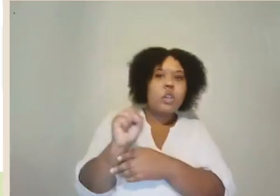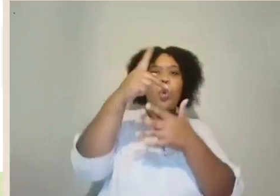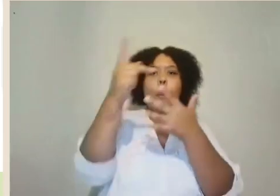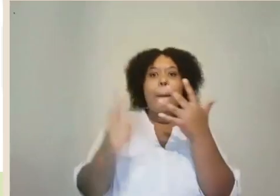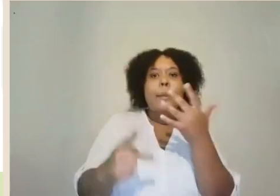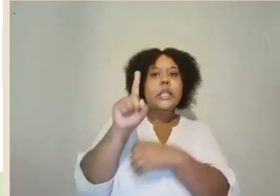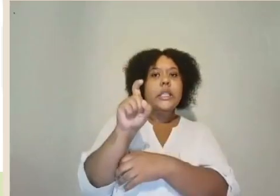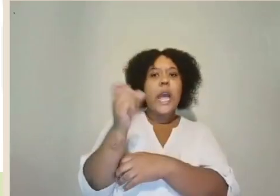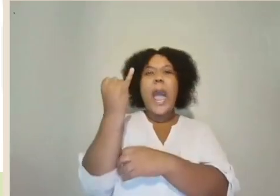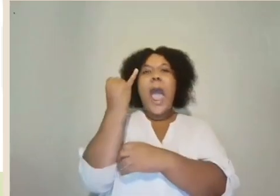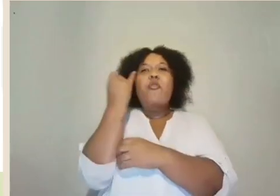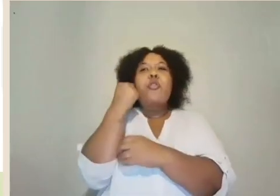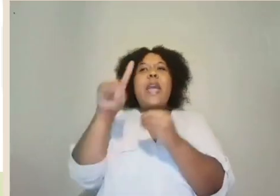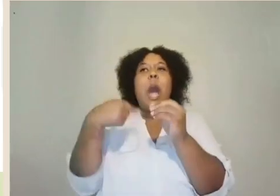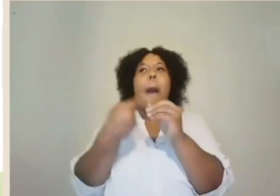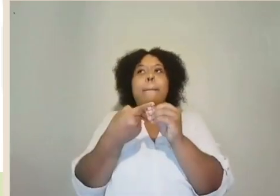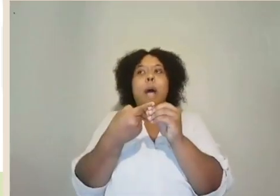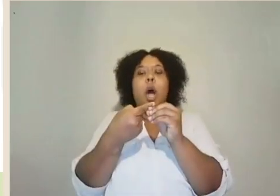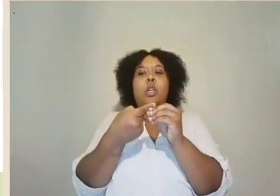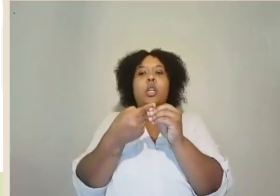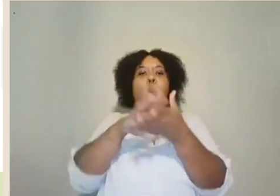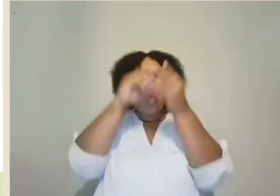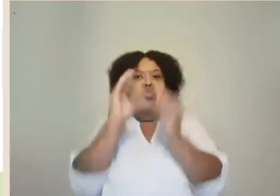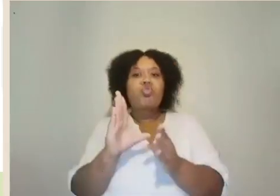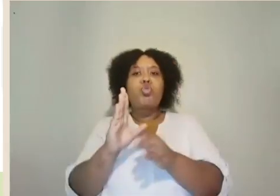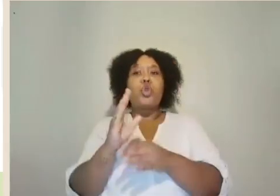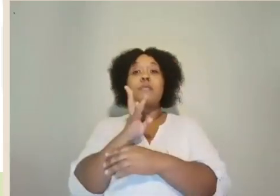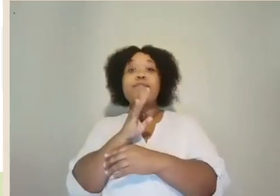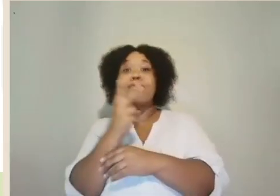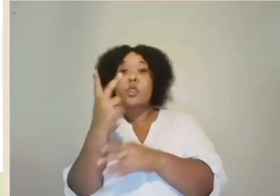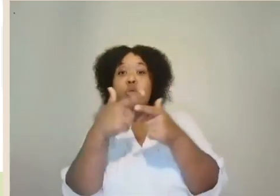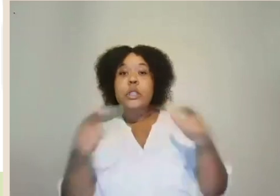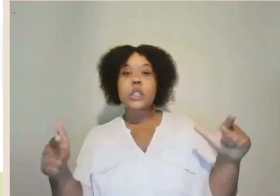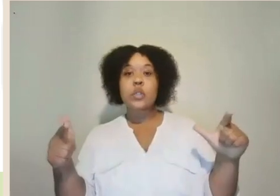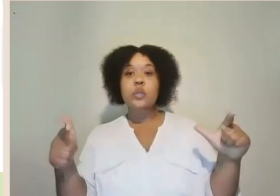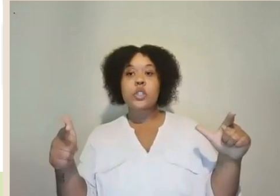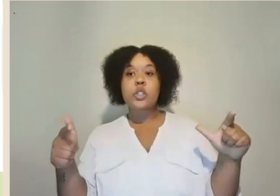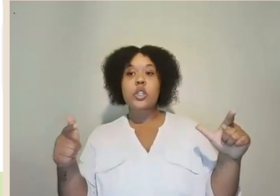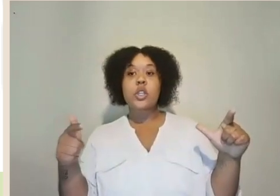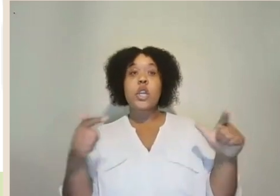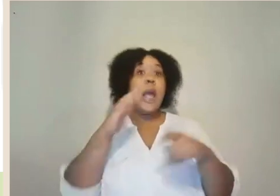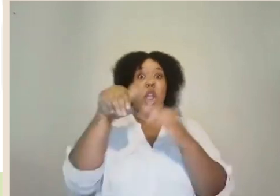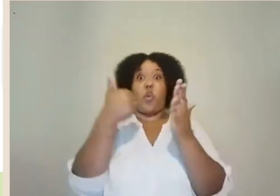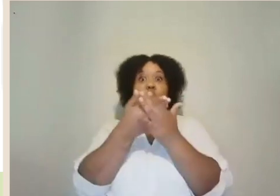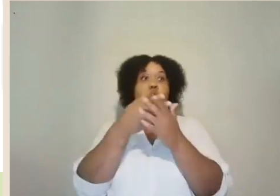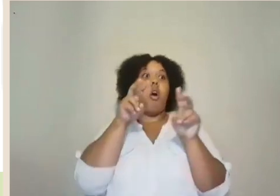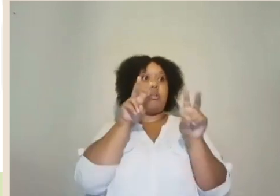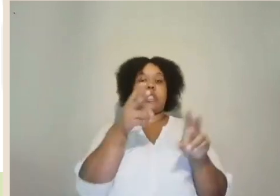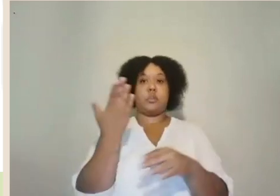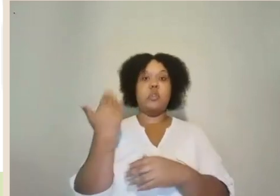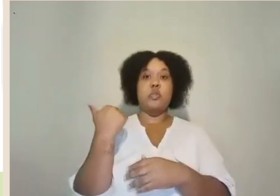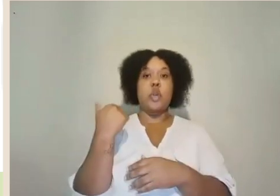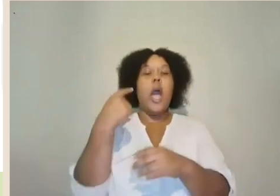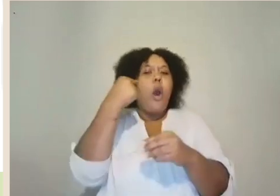about the bilingual students that we know, the bilingual students we work with, the bilingual students that we have seen, and we're